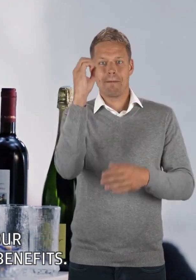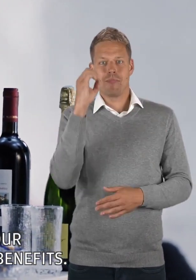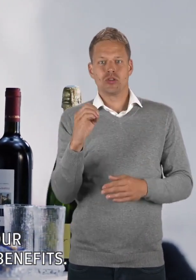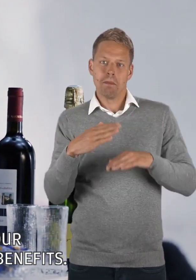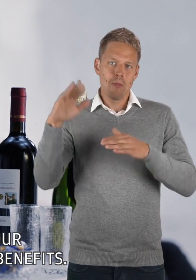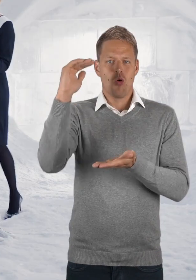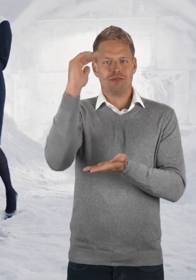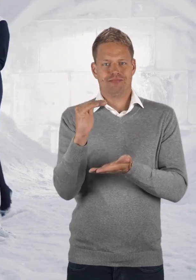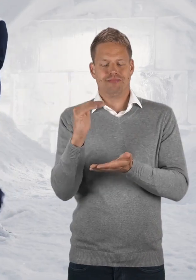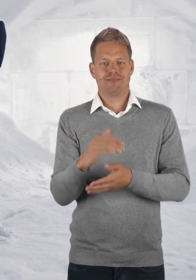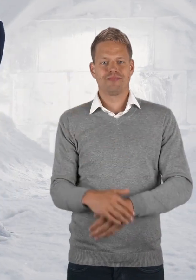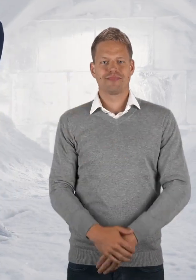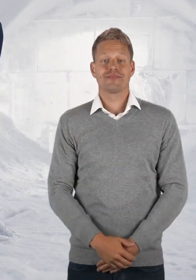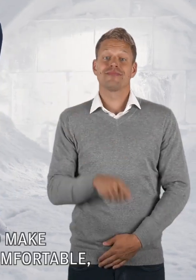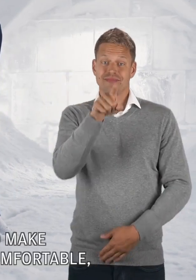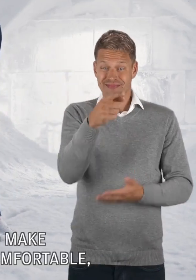EU.